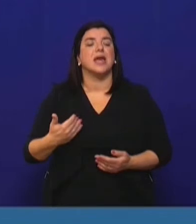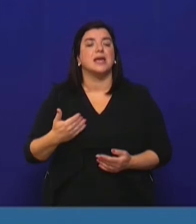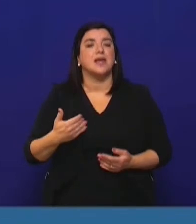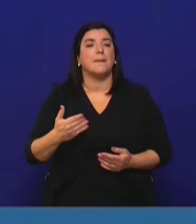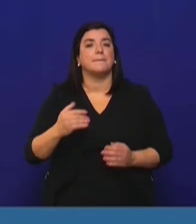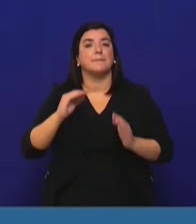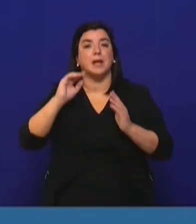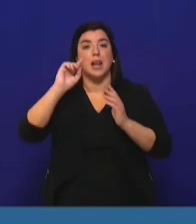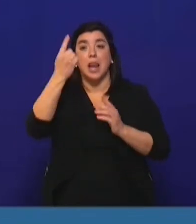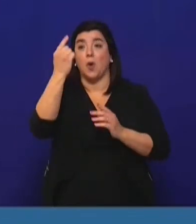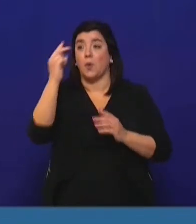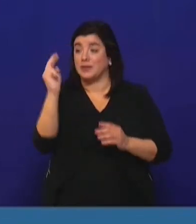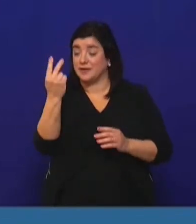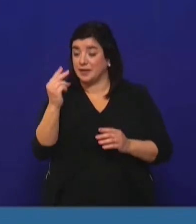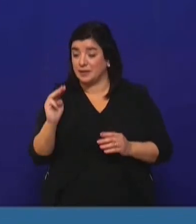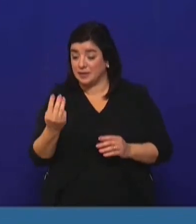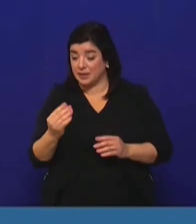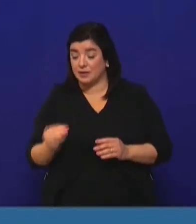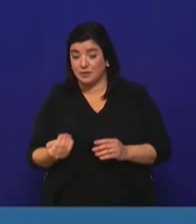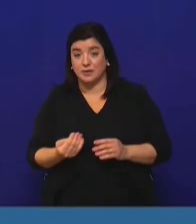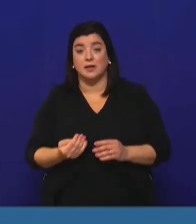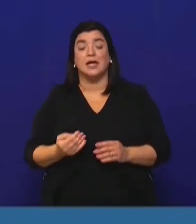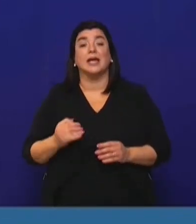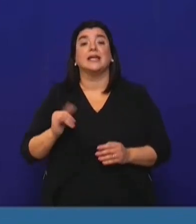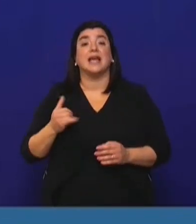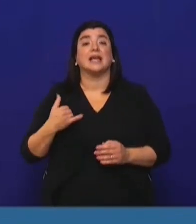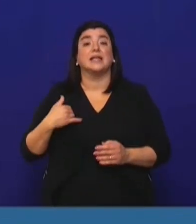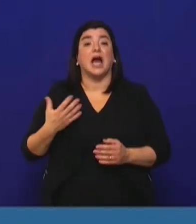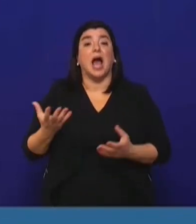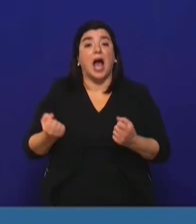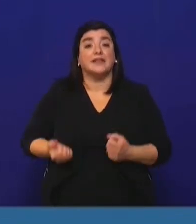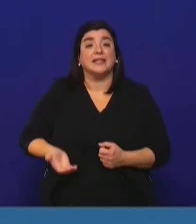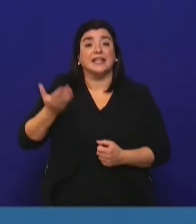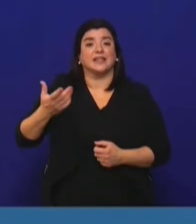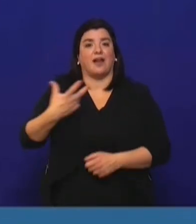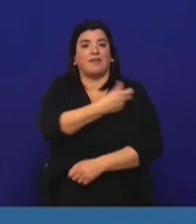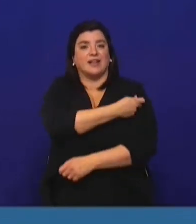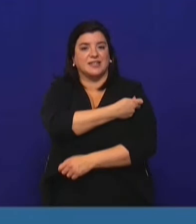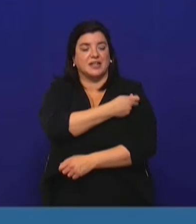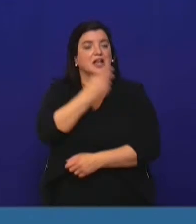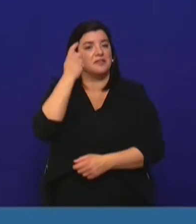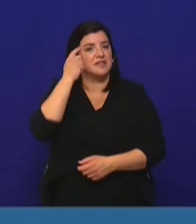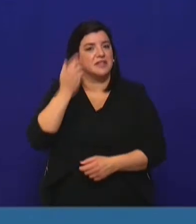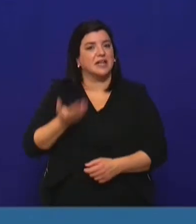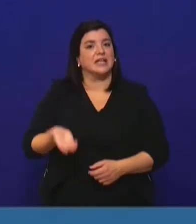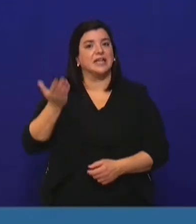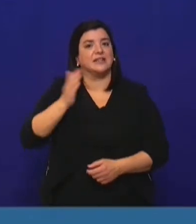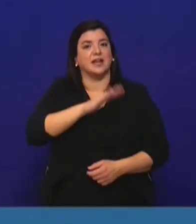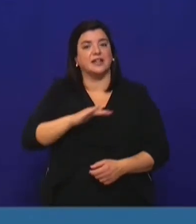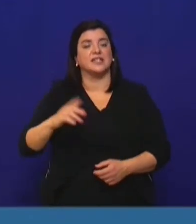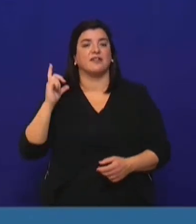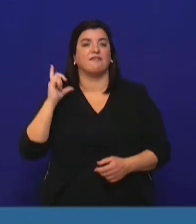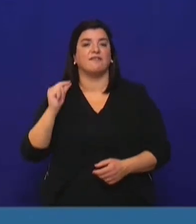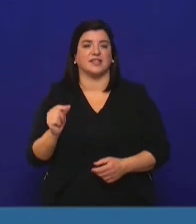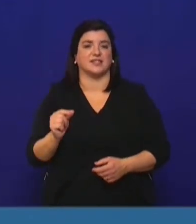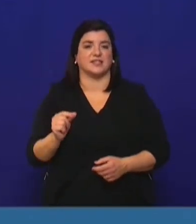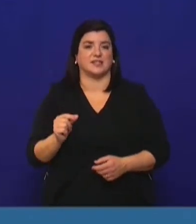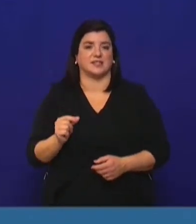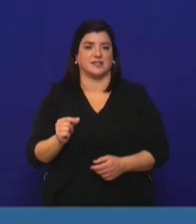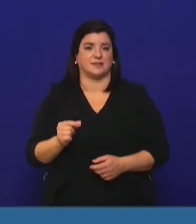li kif ippjanajna però inti dejjem iżda ma jkollok iżjed timxi il-qudiem. Iva, tajb semmejt ukoll studju li